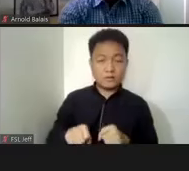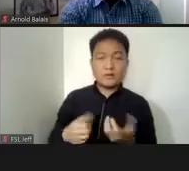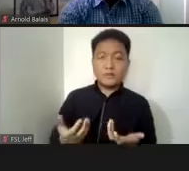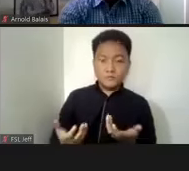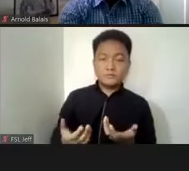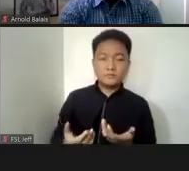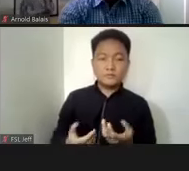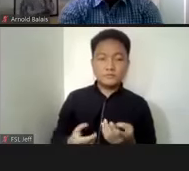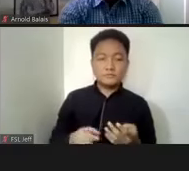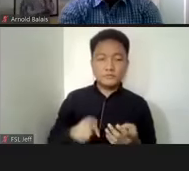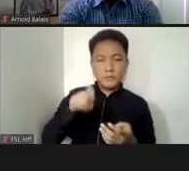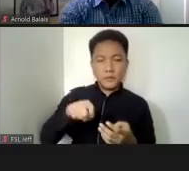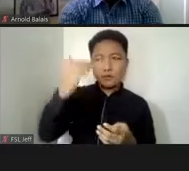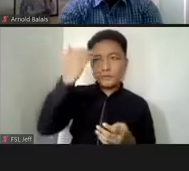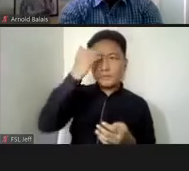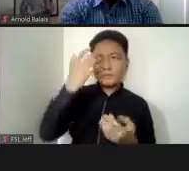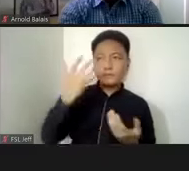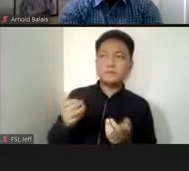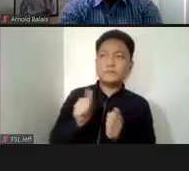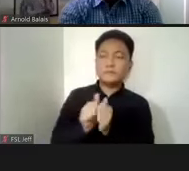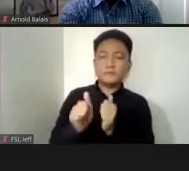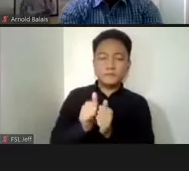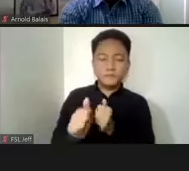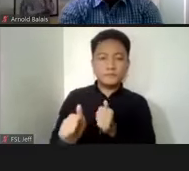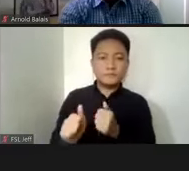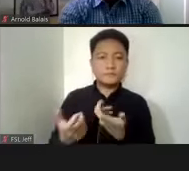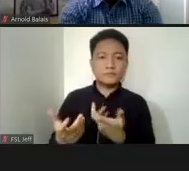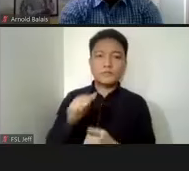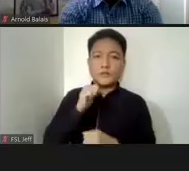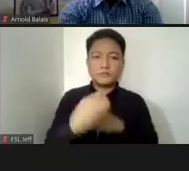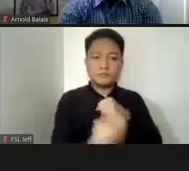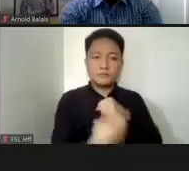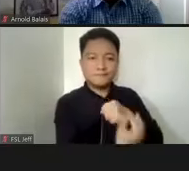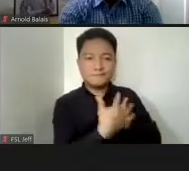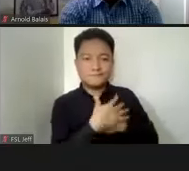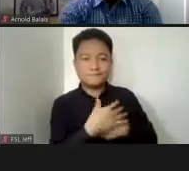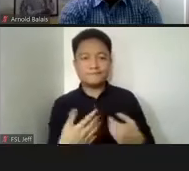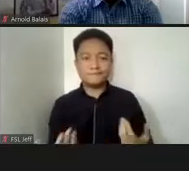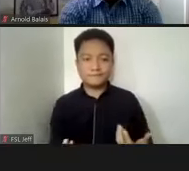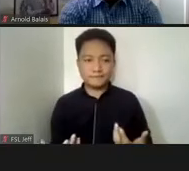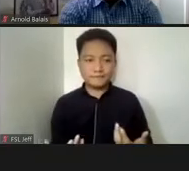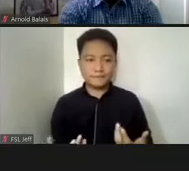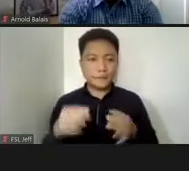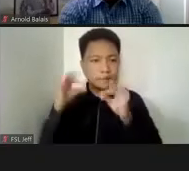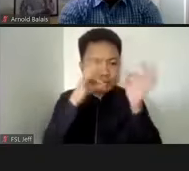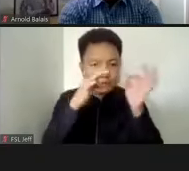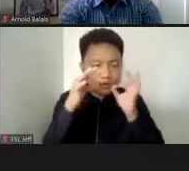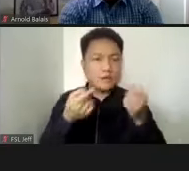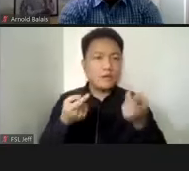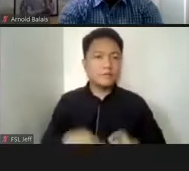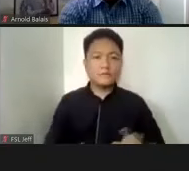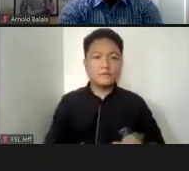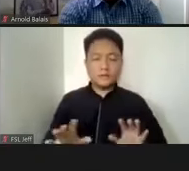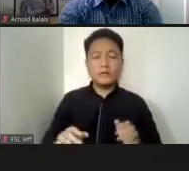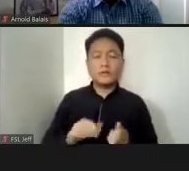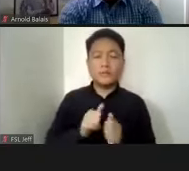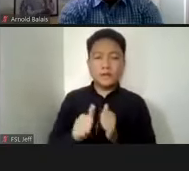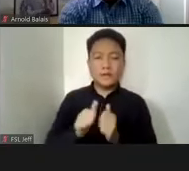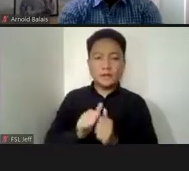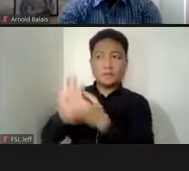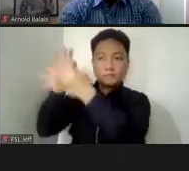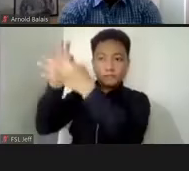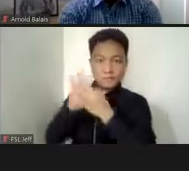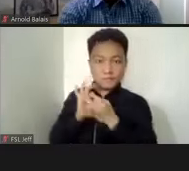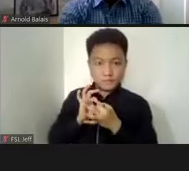drugs or over drink or, you know, over smoke because you wanted to protect yourself that